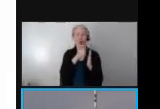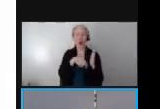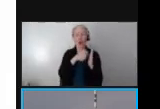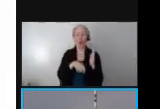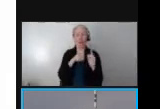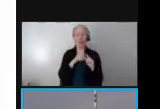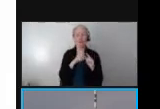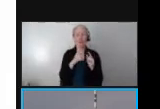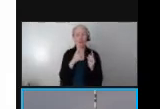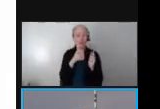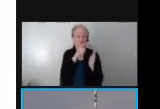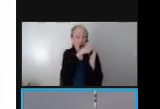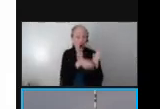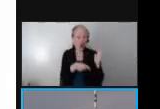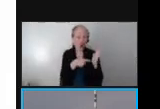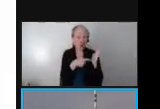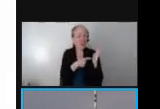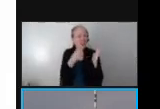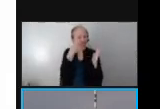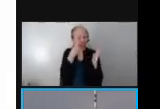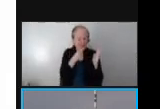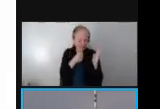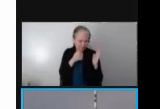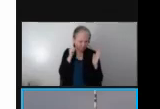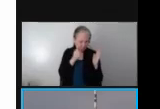just accepted a day or two ago